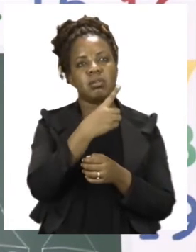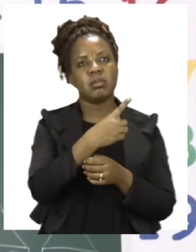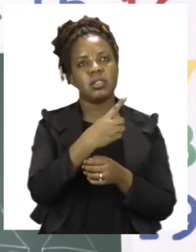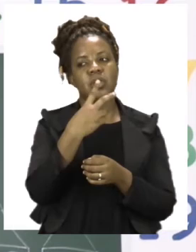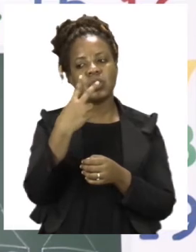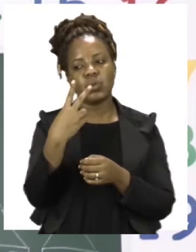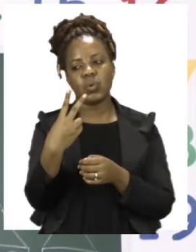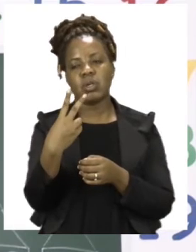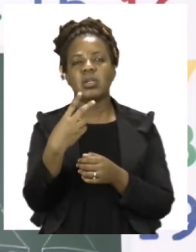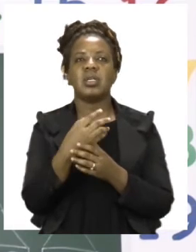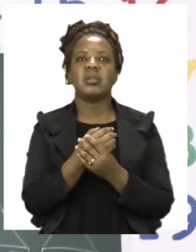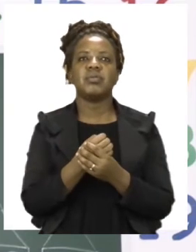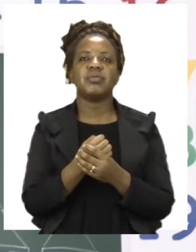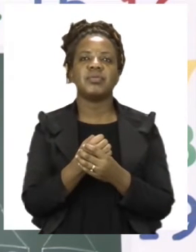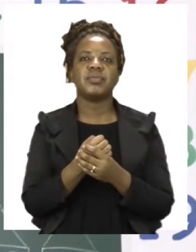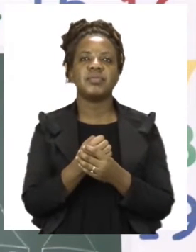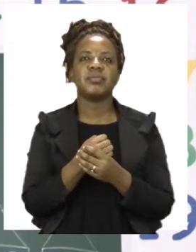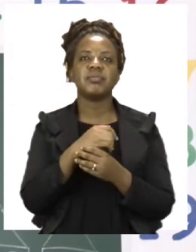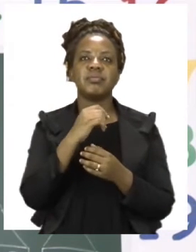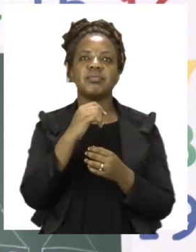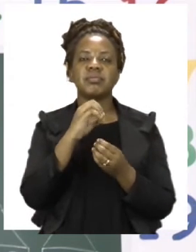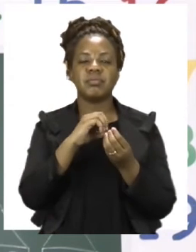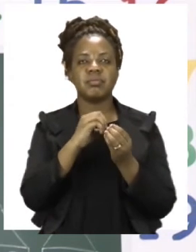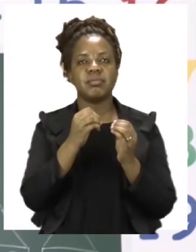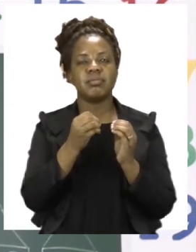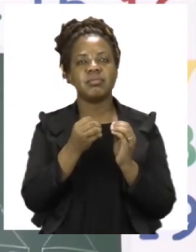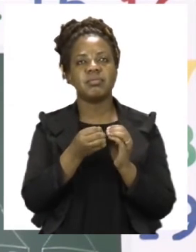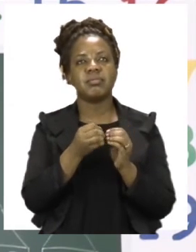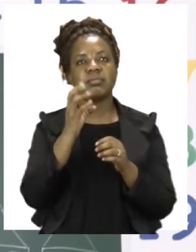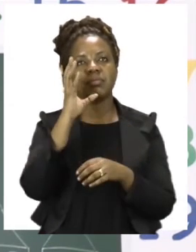13, 12. So we know